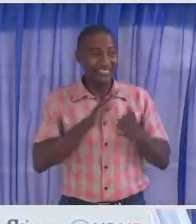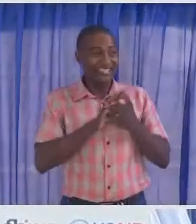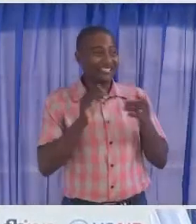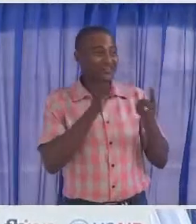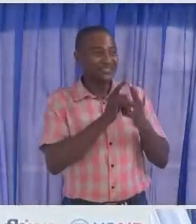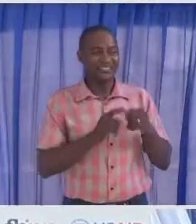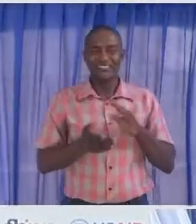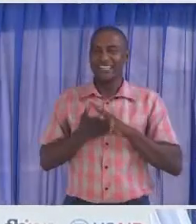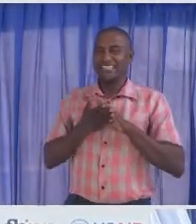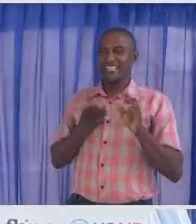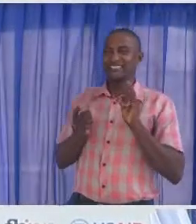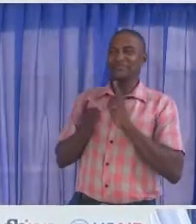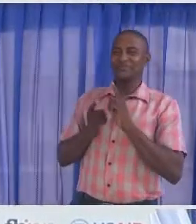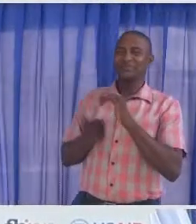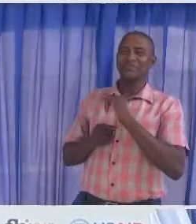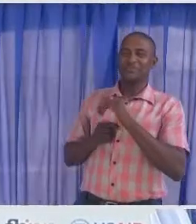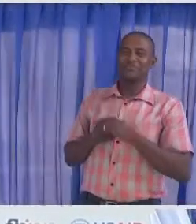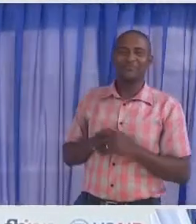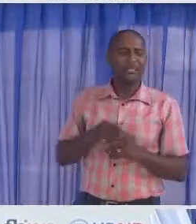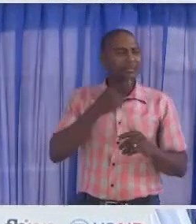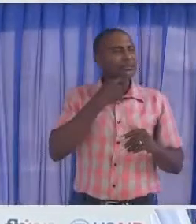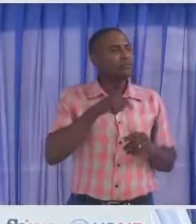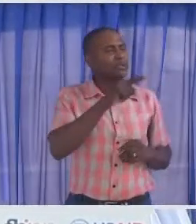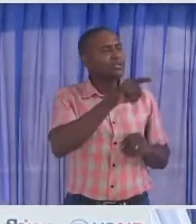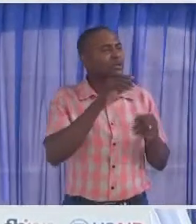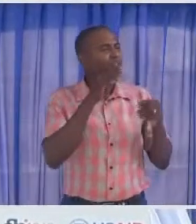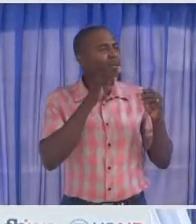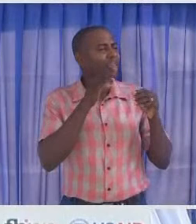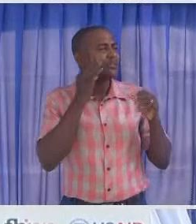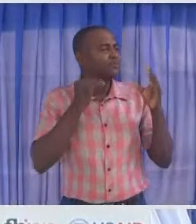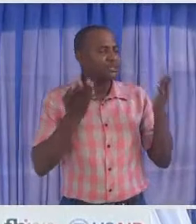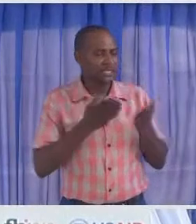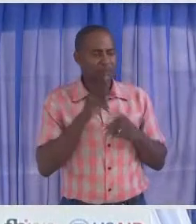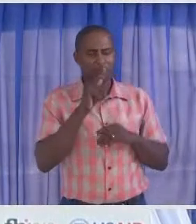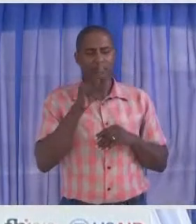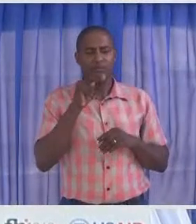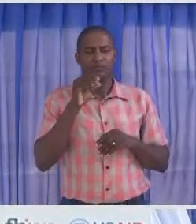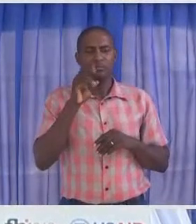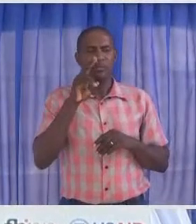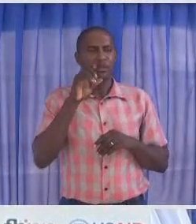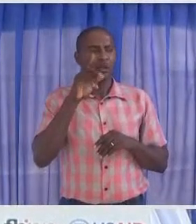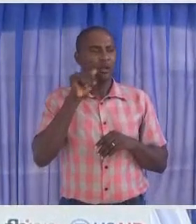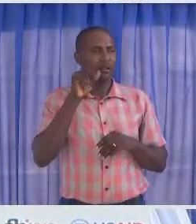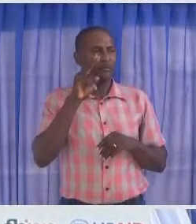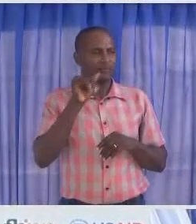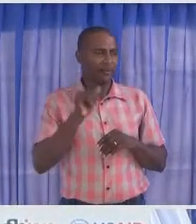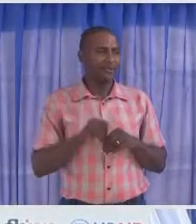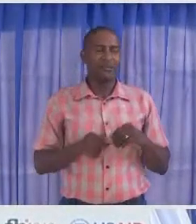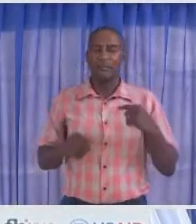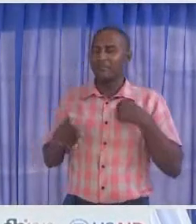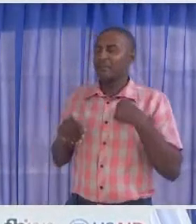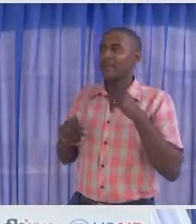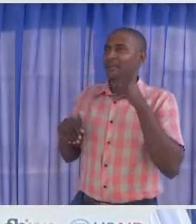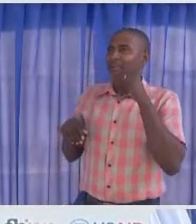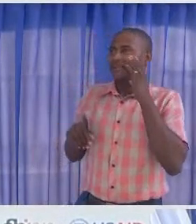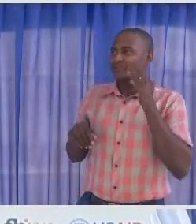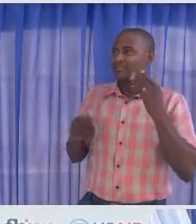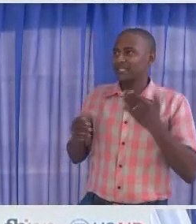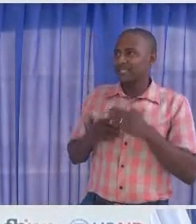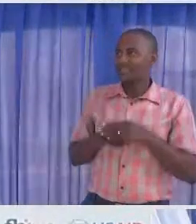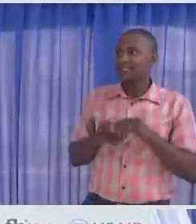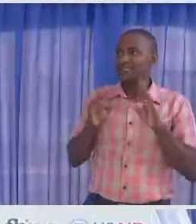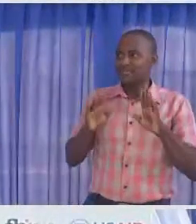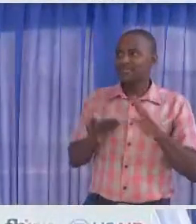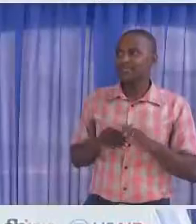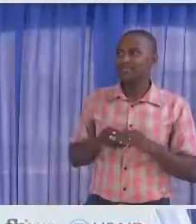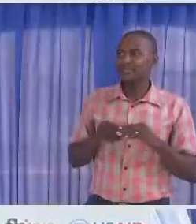for joining us. Tell us about your experience here at Knockalva. Well, my experience here is it's going on good